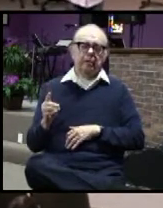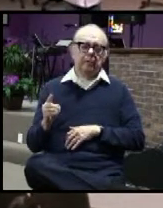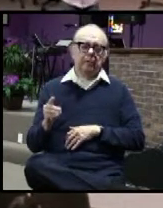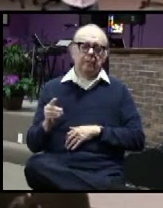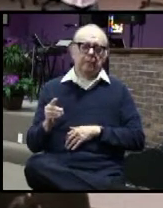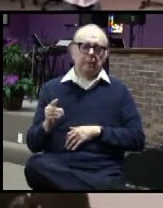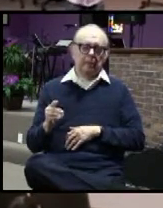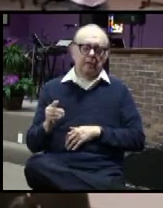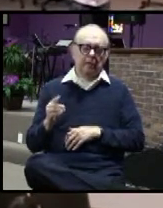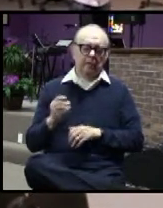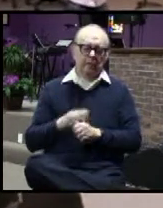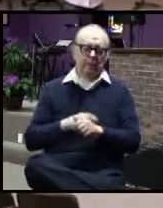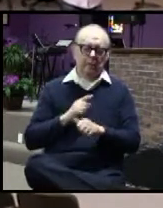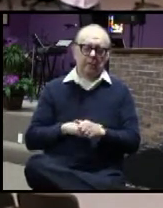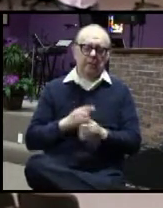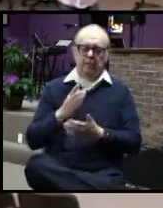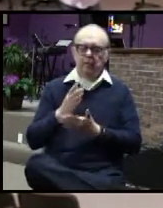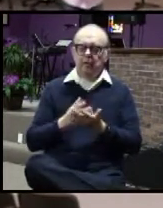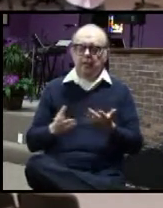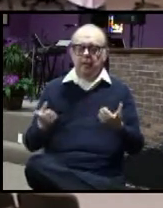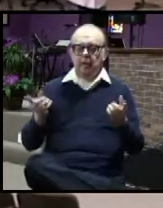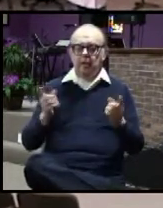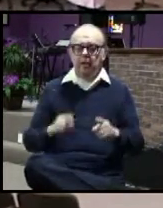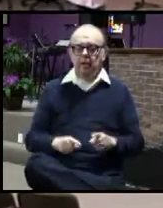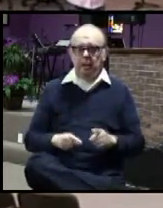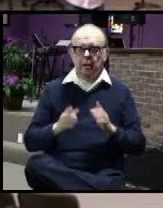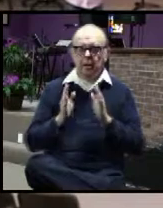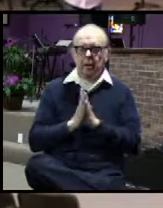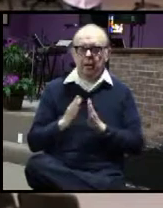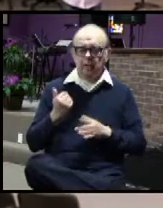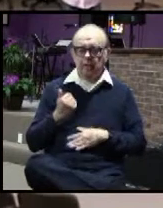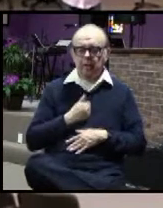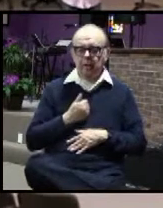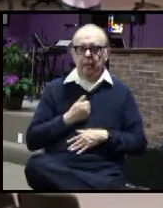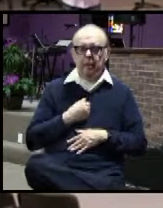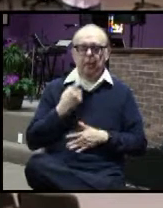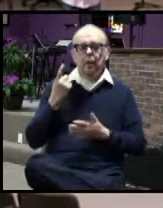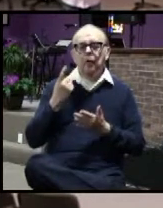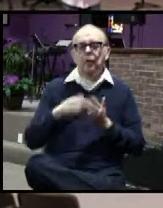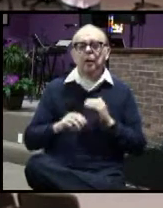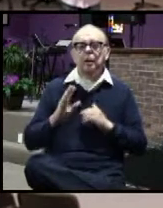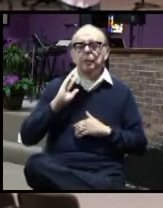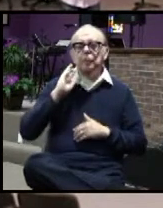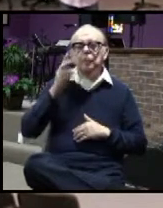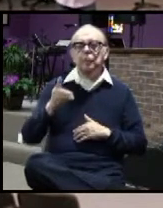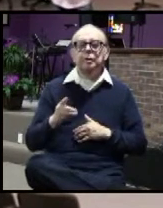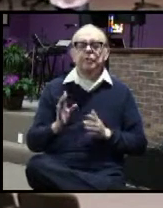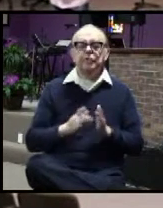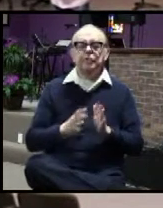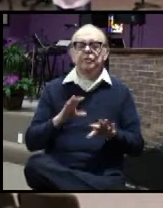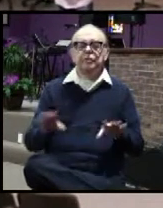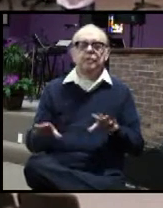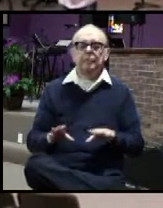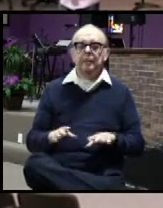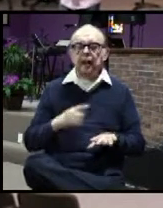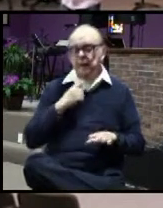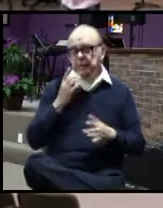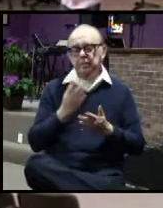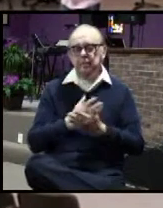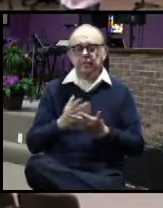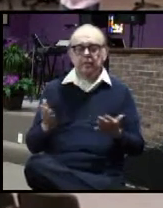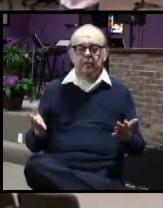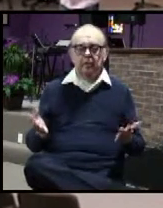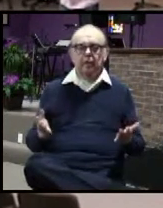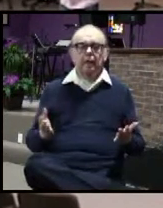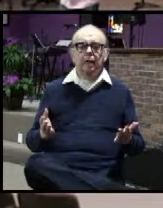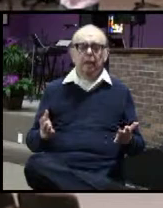So that every time that something would happen, we would ask ourselves, what would Jesus do? May I say something to you? I got in